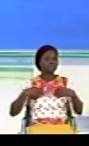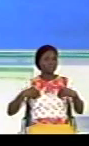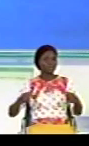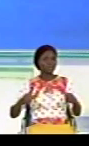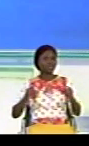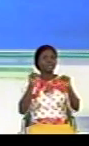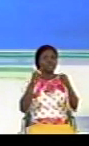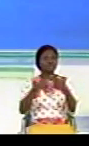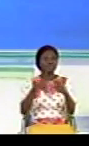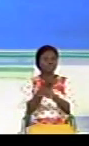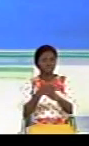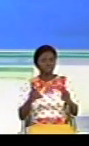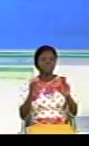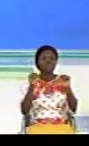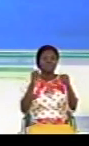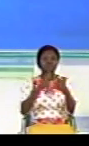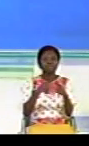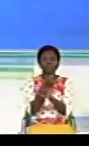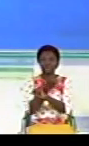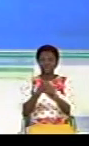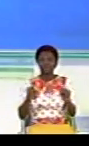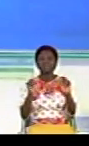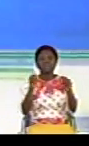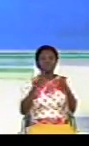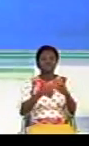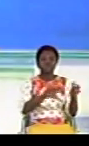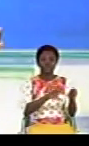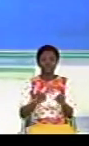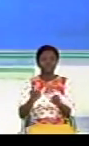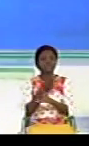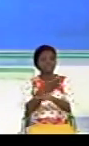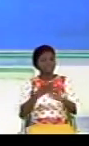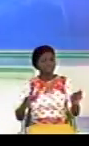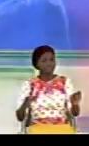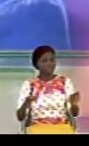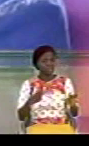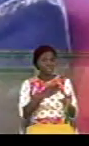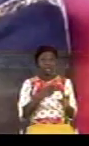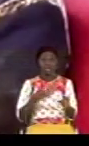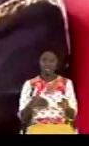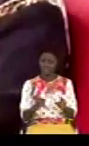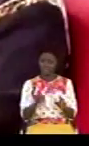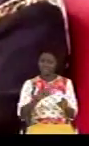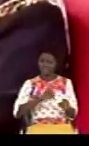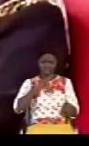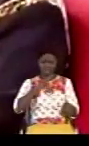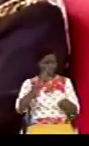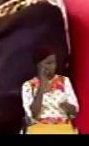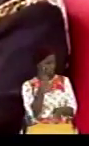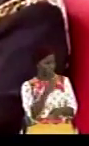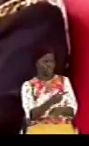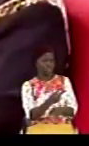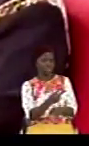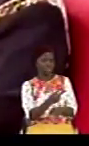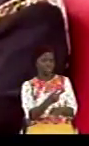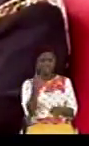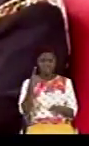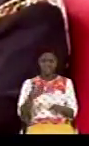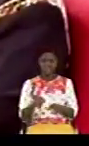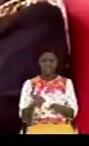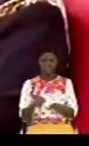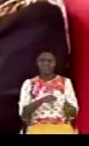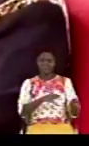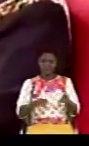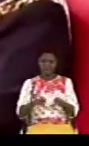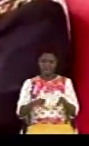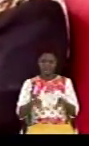able to save, able to set free. And yet, I cannot see the activating